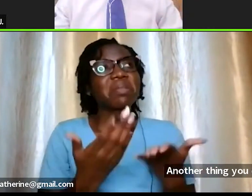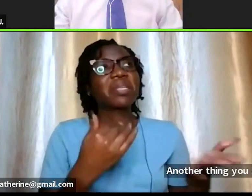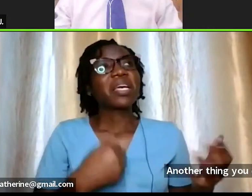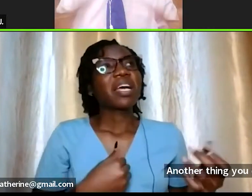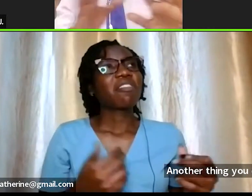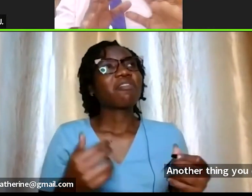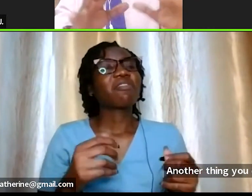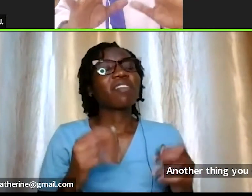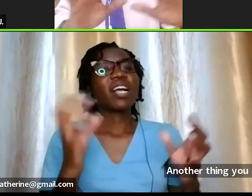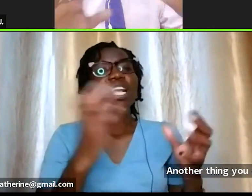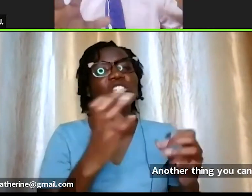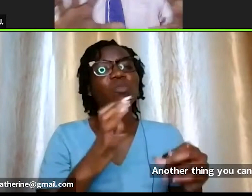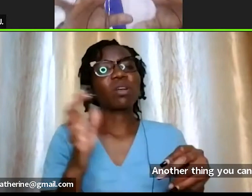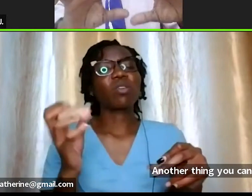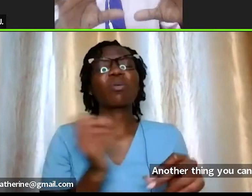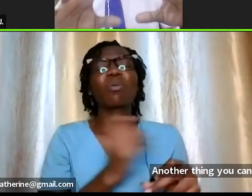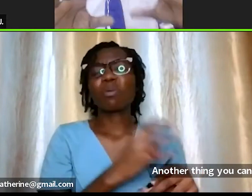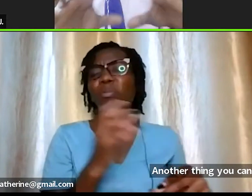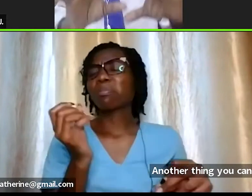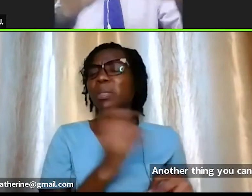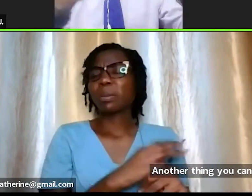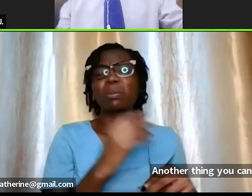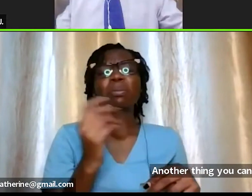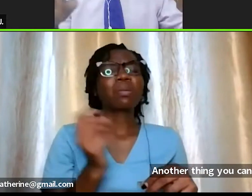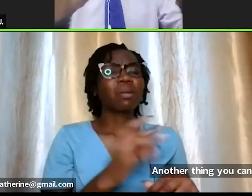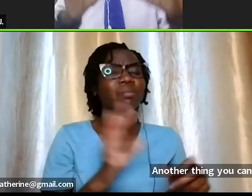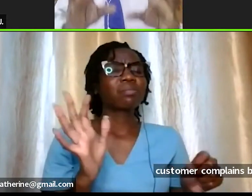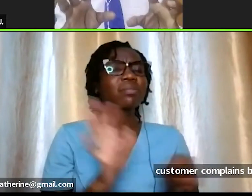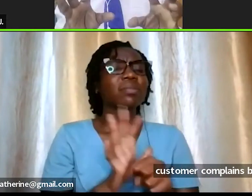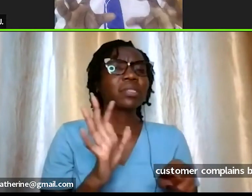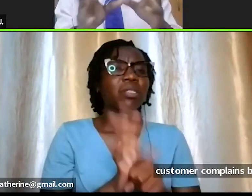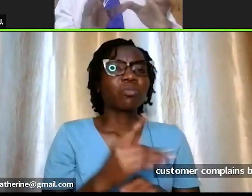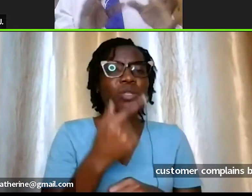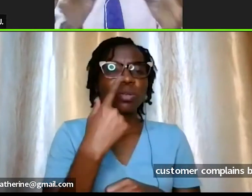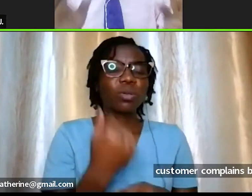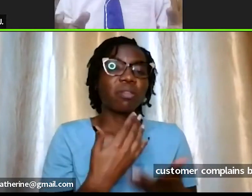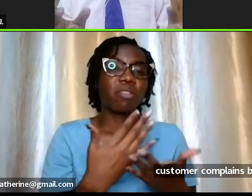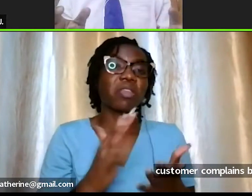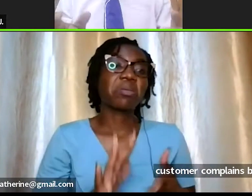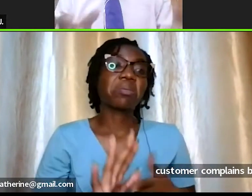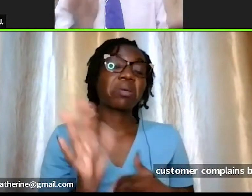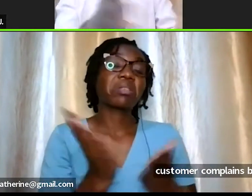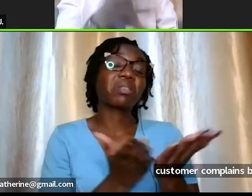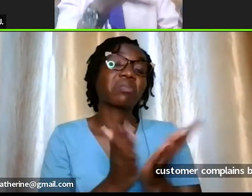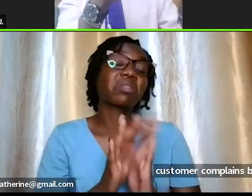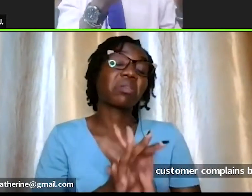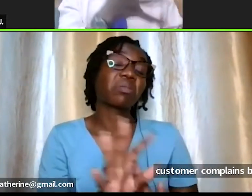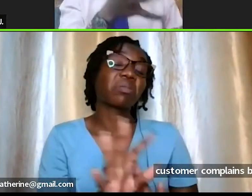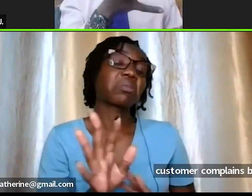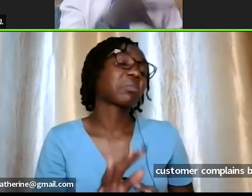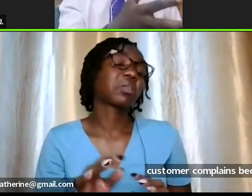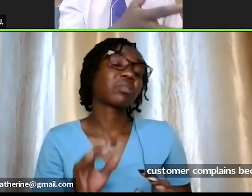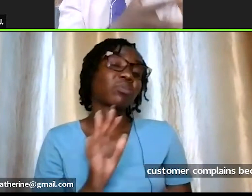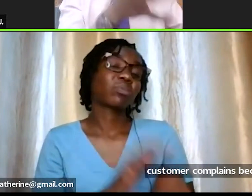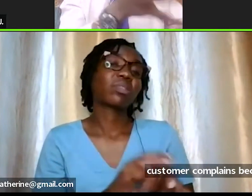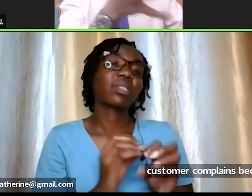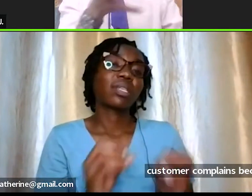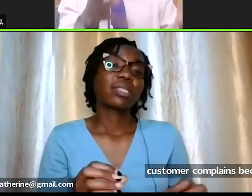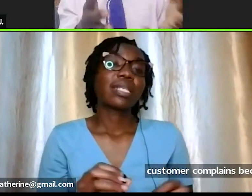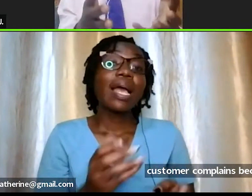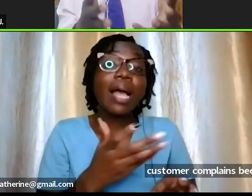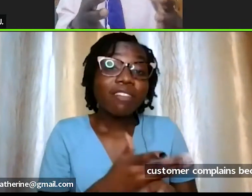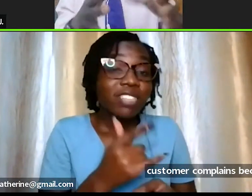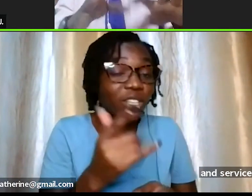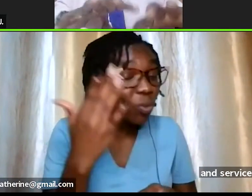customer complaints because probably your products and services are substandard. Once you've realized this, you